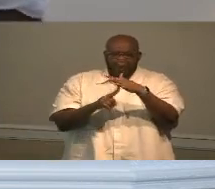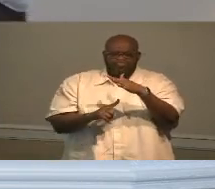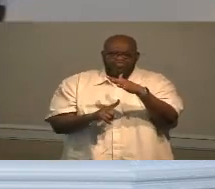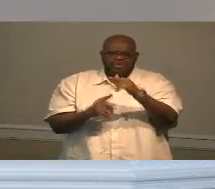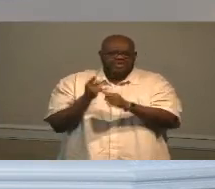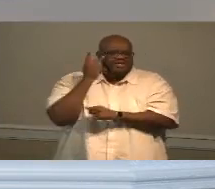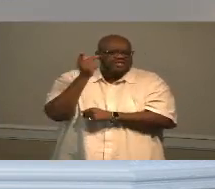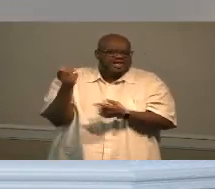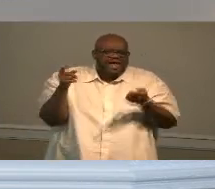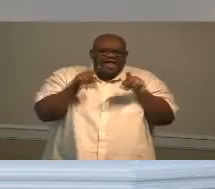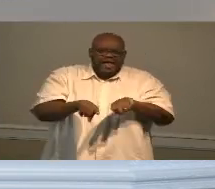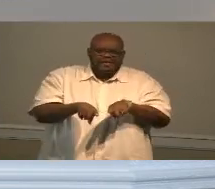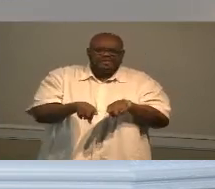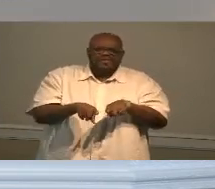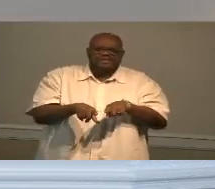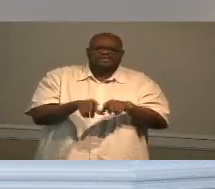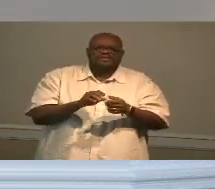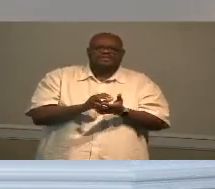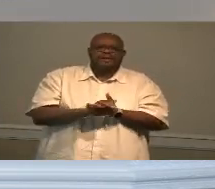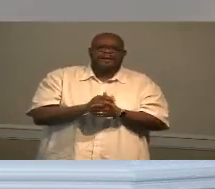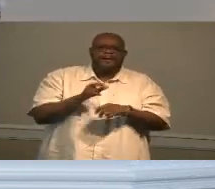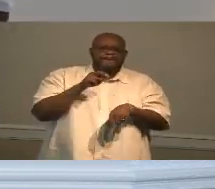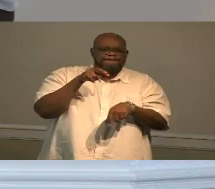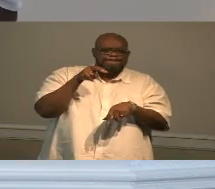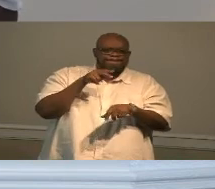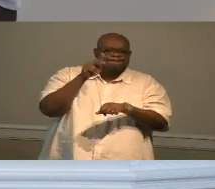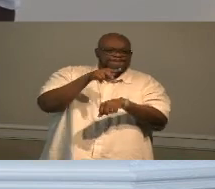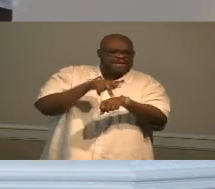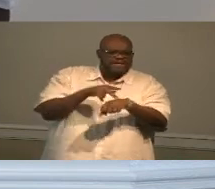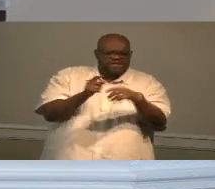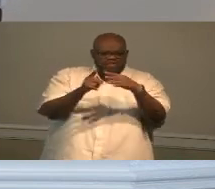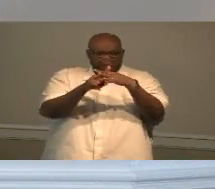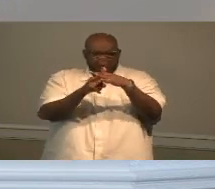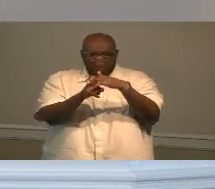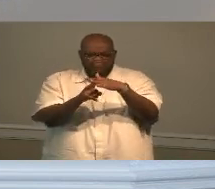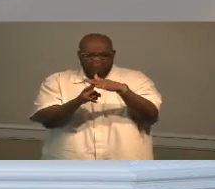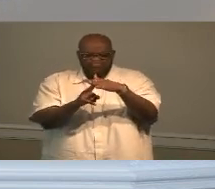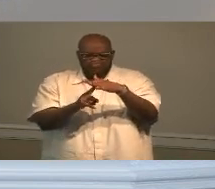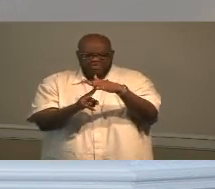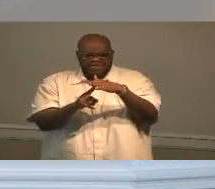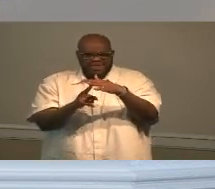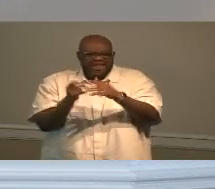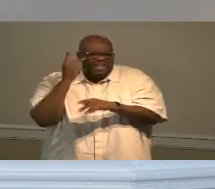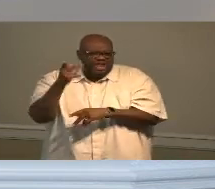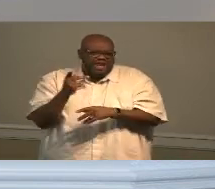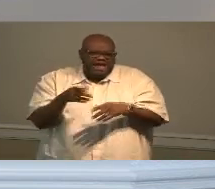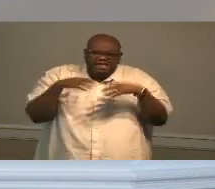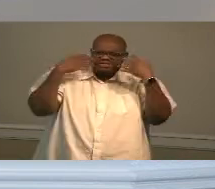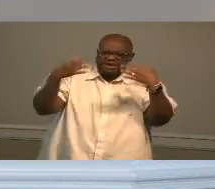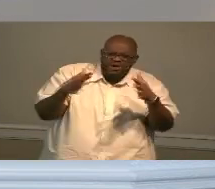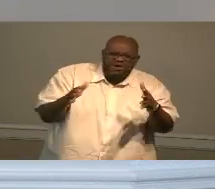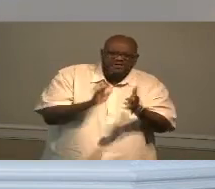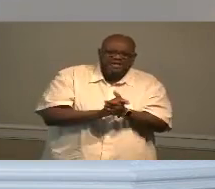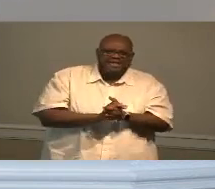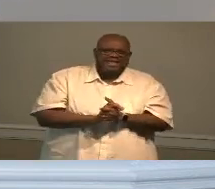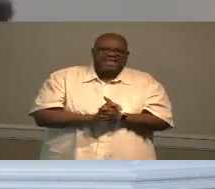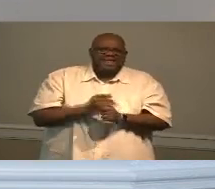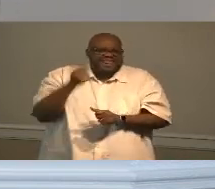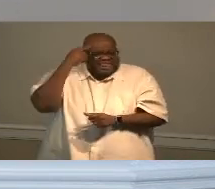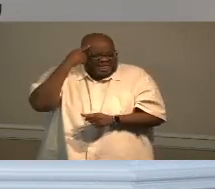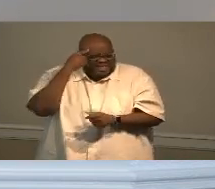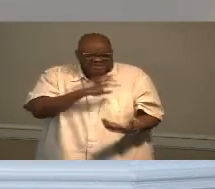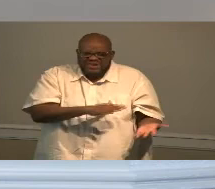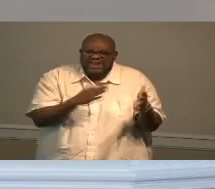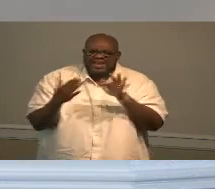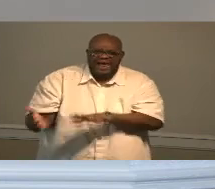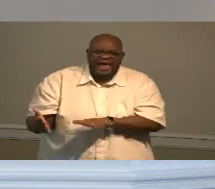it? He's sinking, going down. It looks like it's over. It appears as though he's through. He's